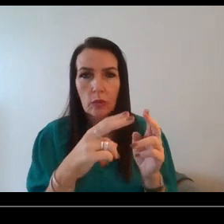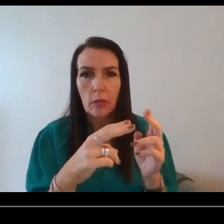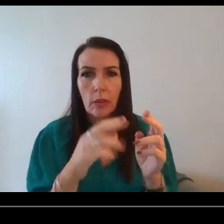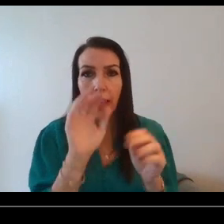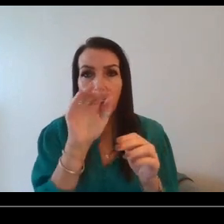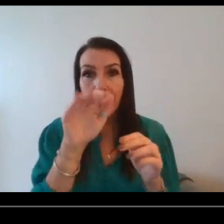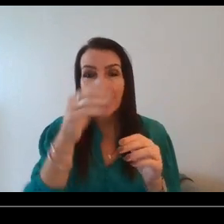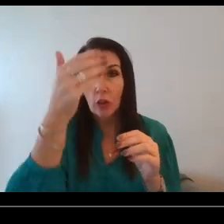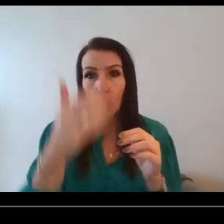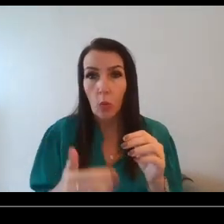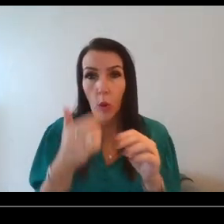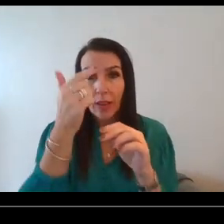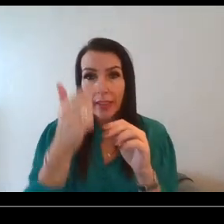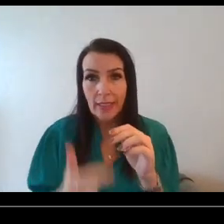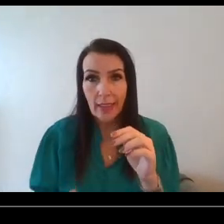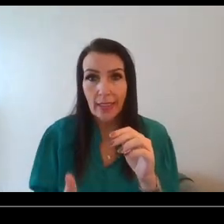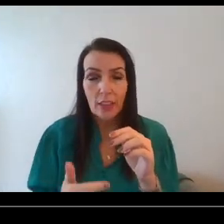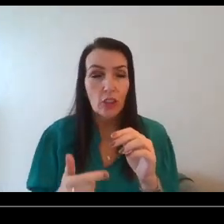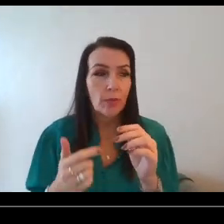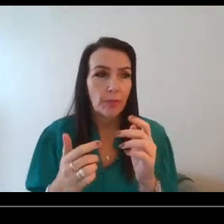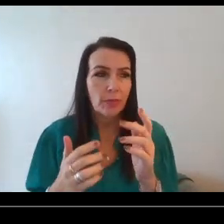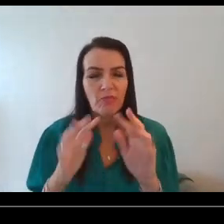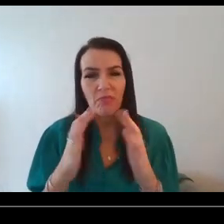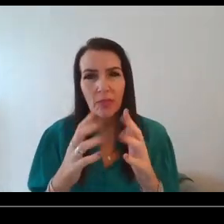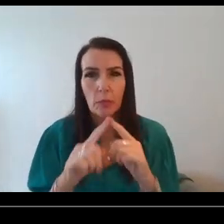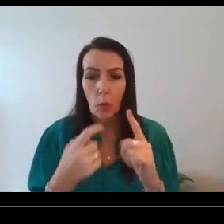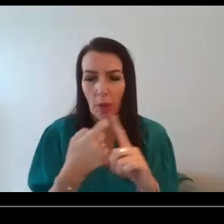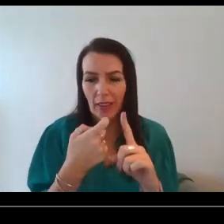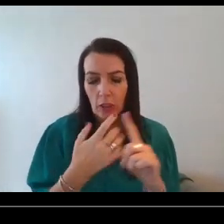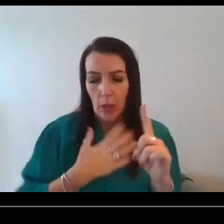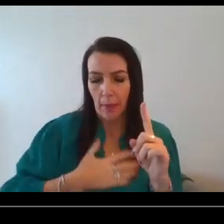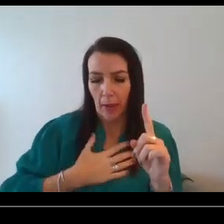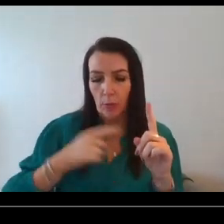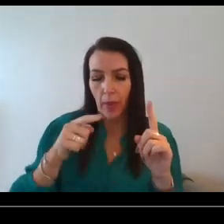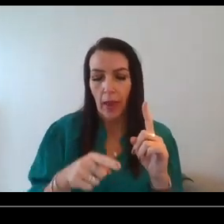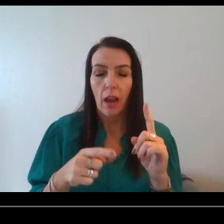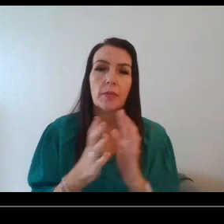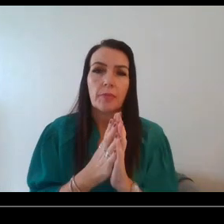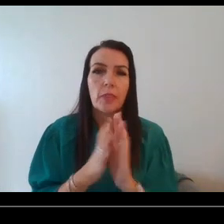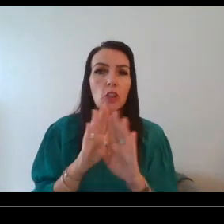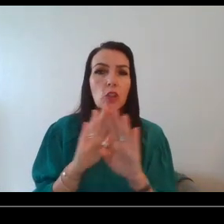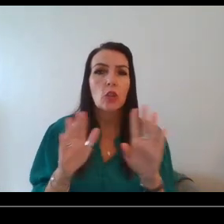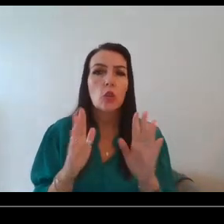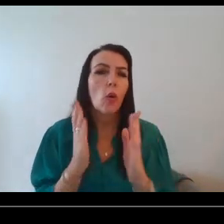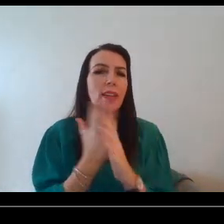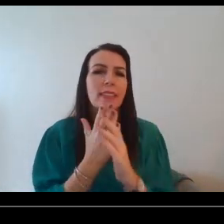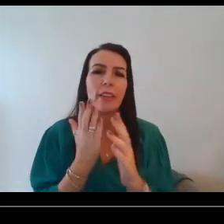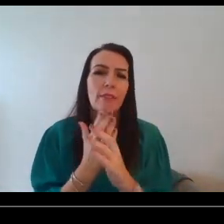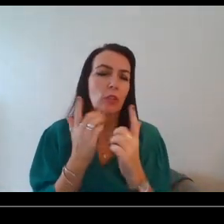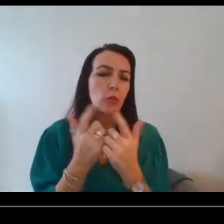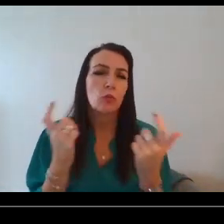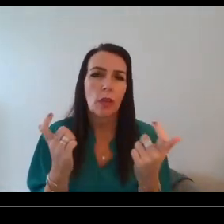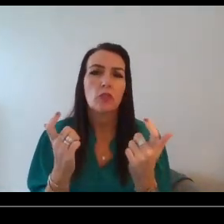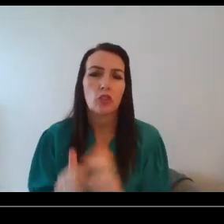wall insulation to the rear of the property, which tends to be where the kitchens and the bathrooms are, so you're not interfering too much with